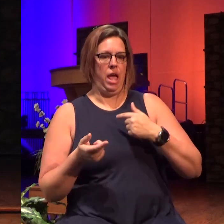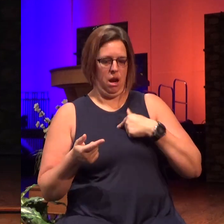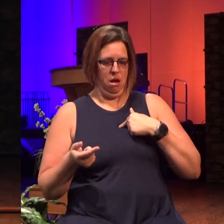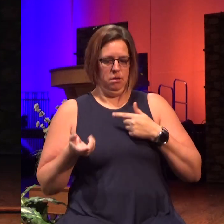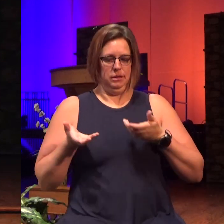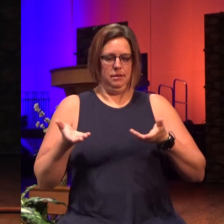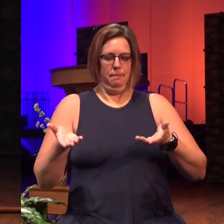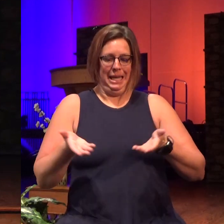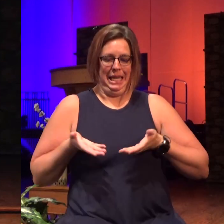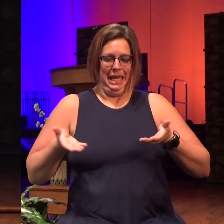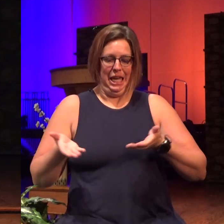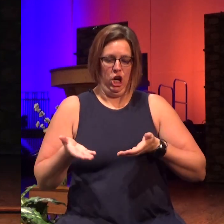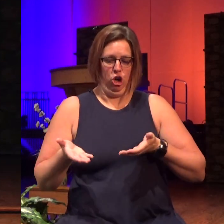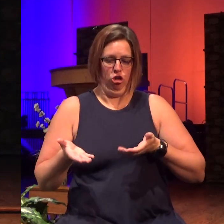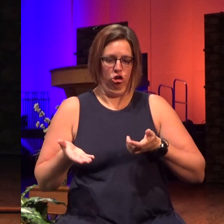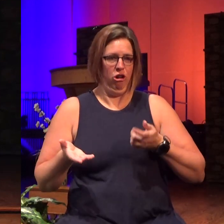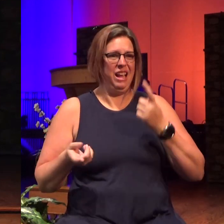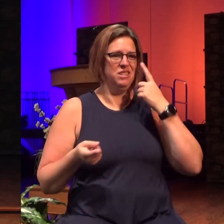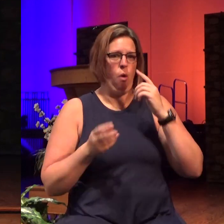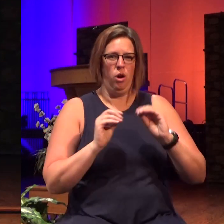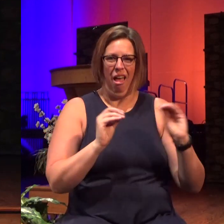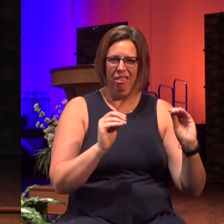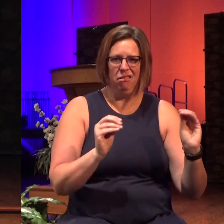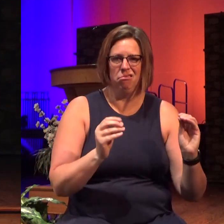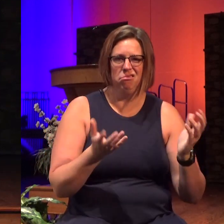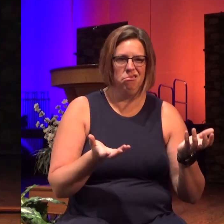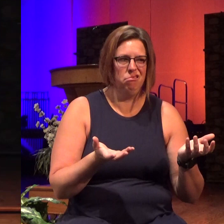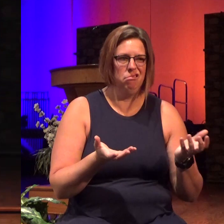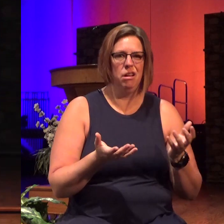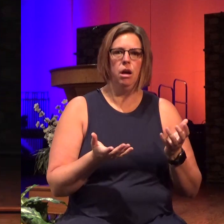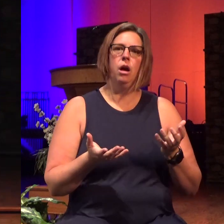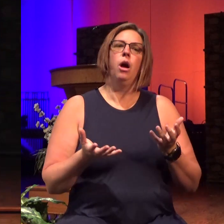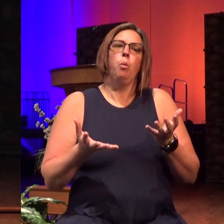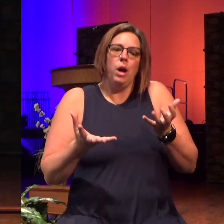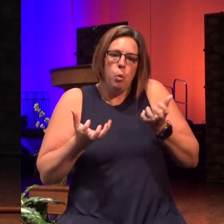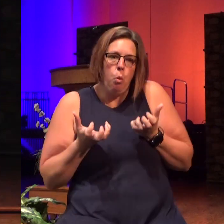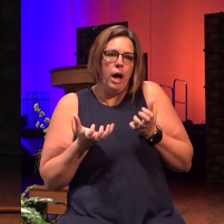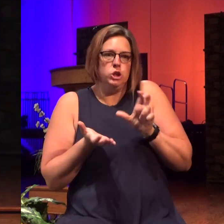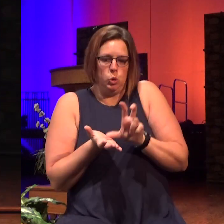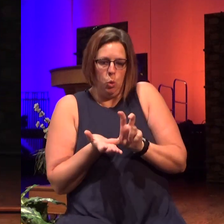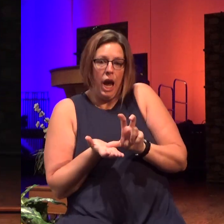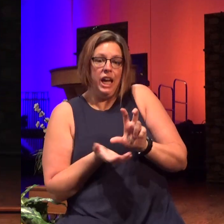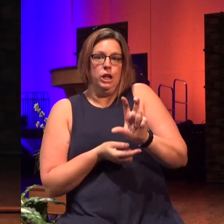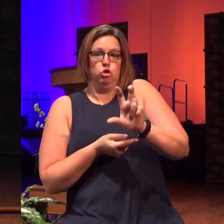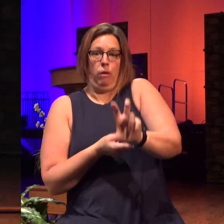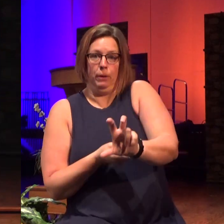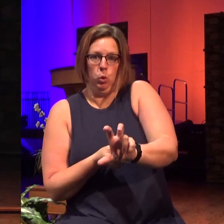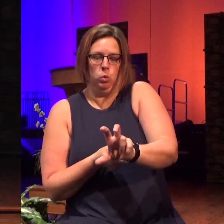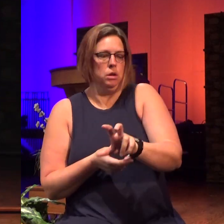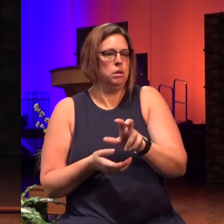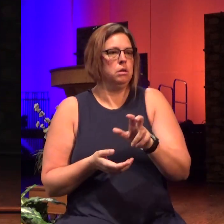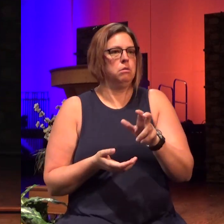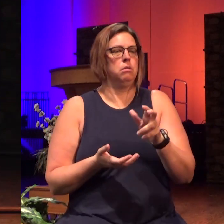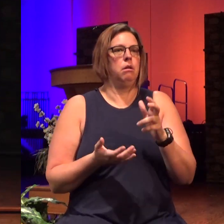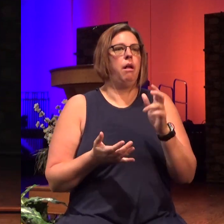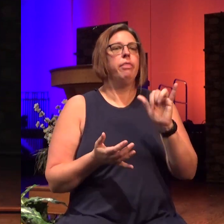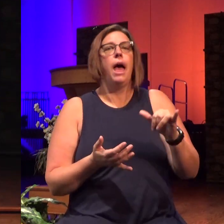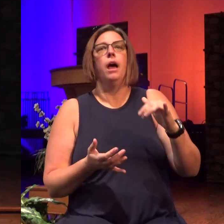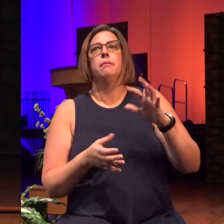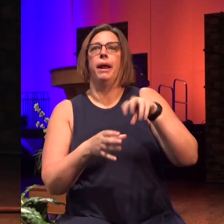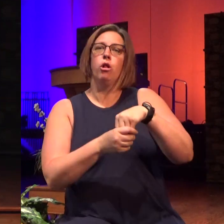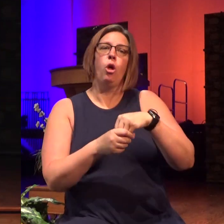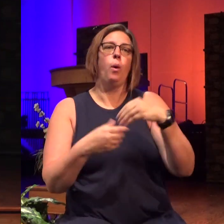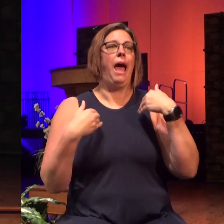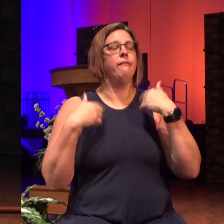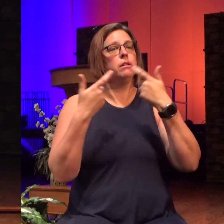we've contributed to life in some way, and that might include having some big dream of